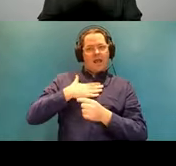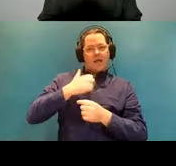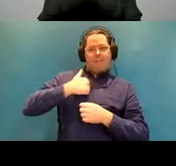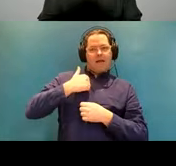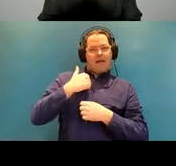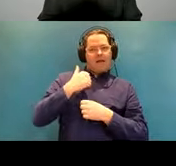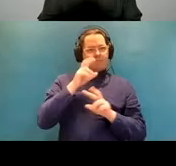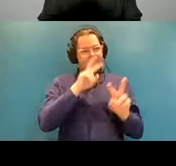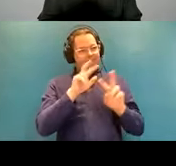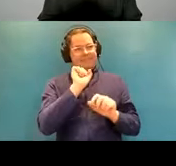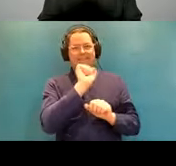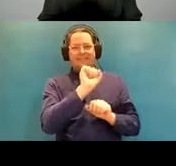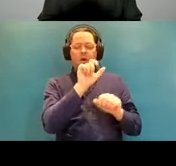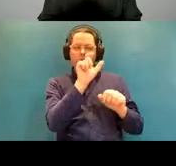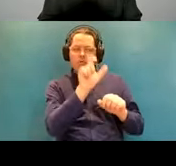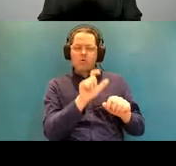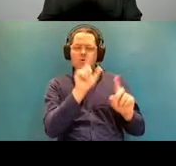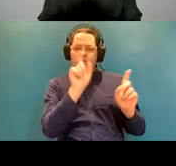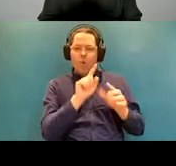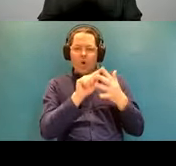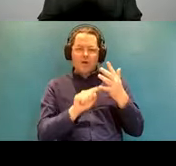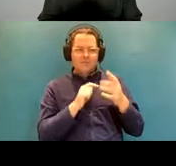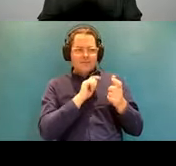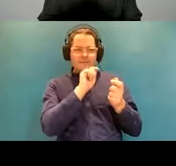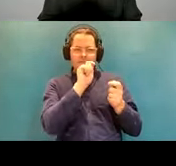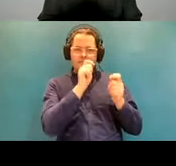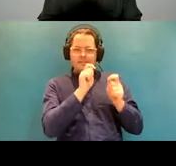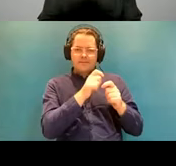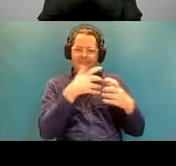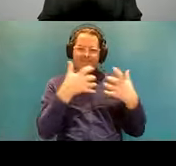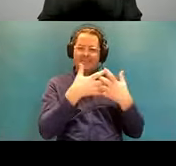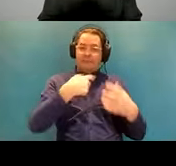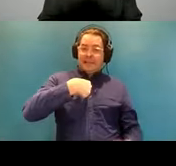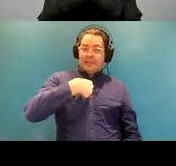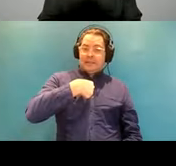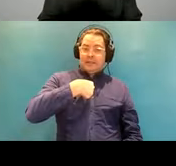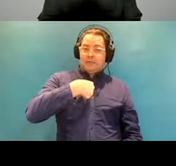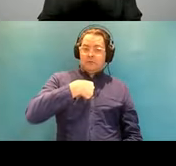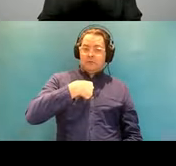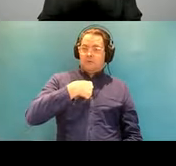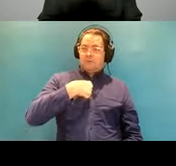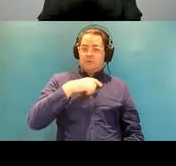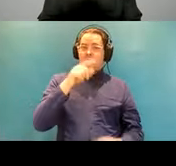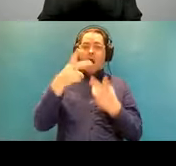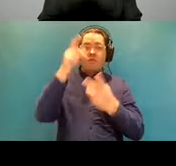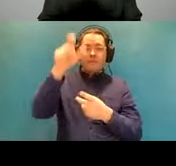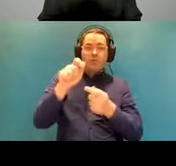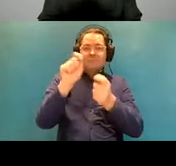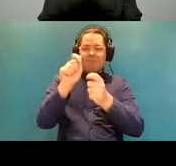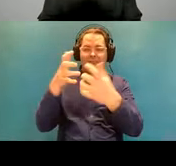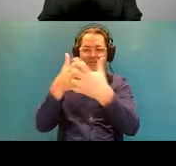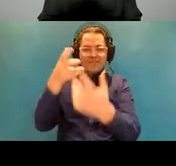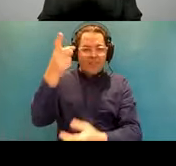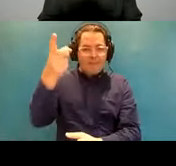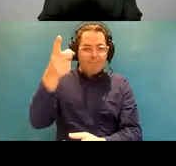becomes tailored for me. So my presentation is entirely different and looks entirely different to someone else's. So it's a very small example, but these